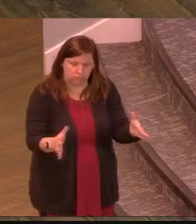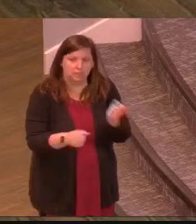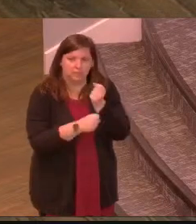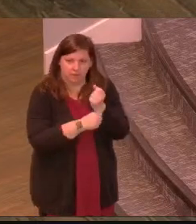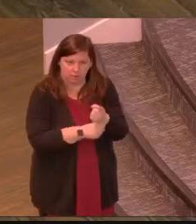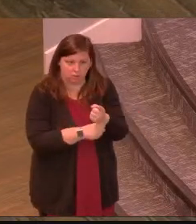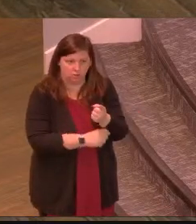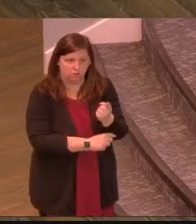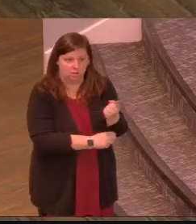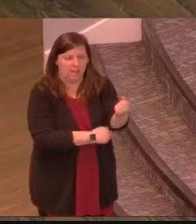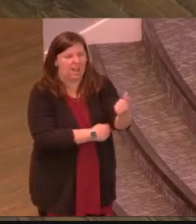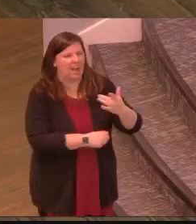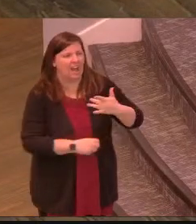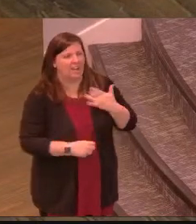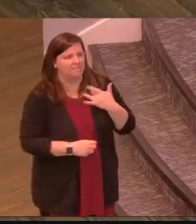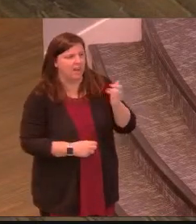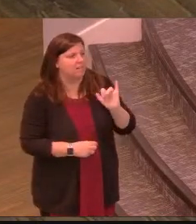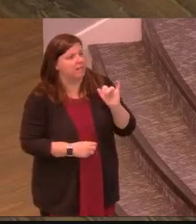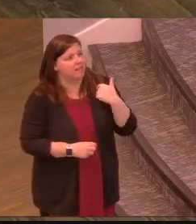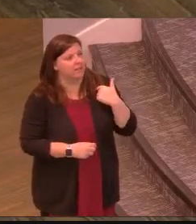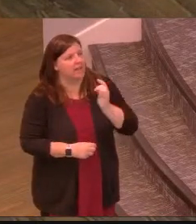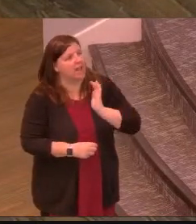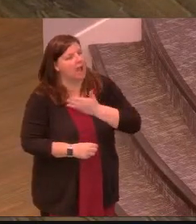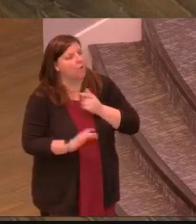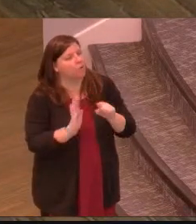a fair grader, I think.